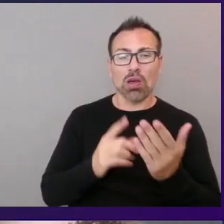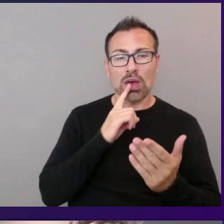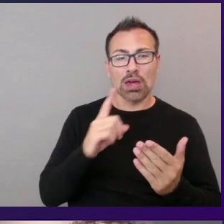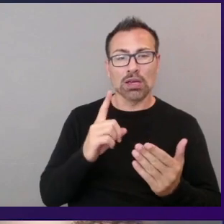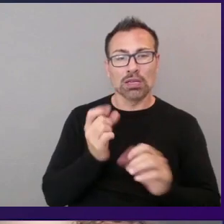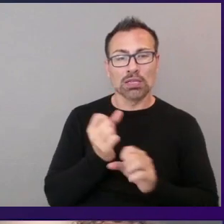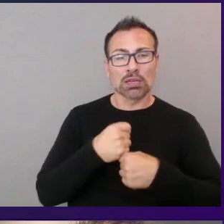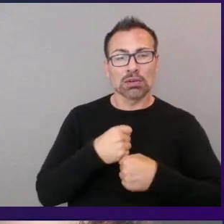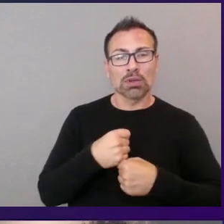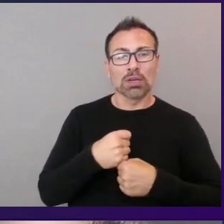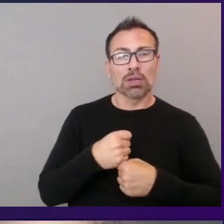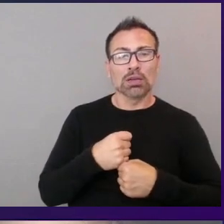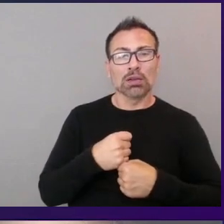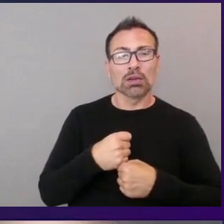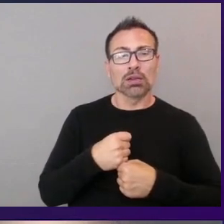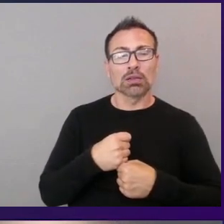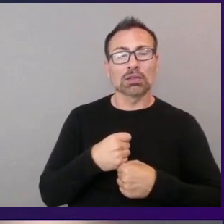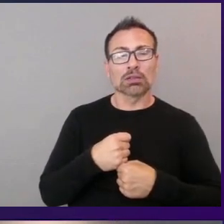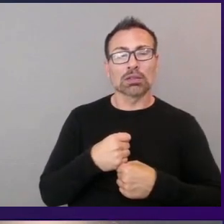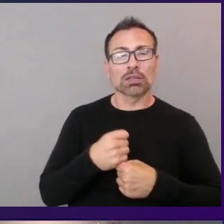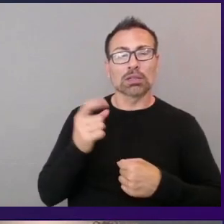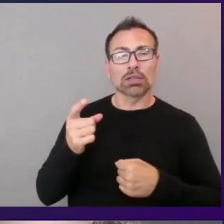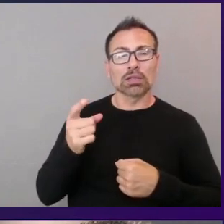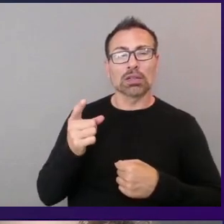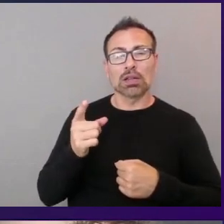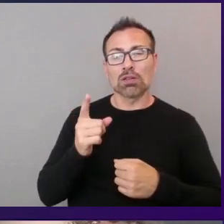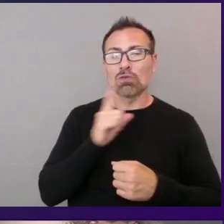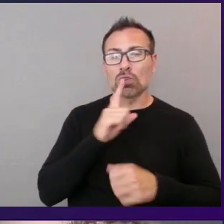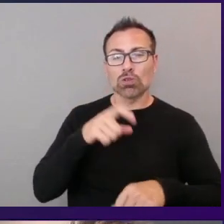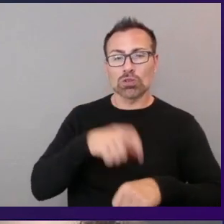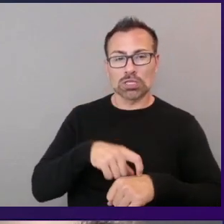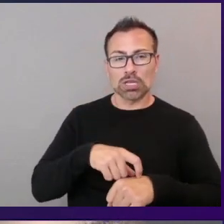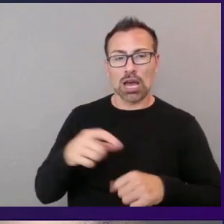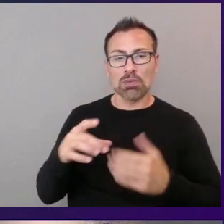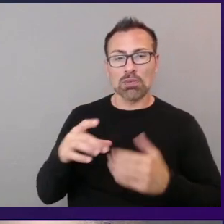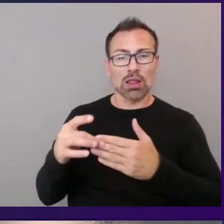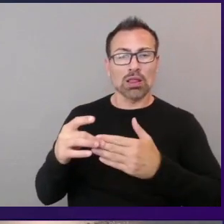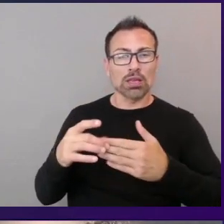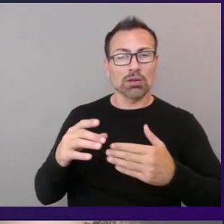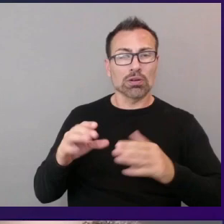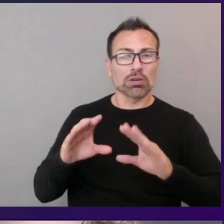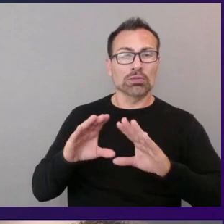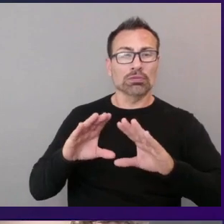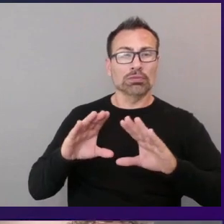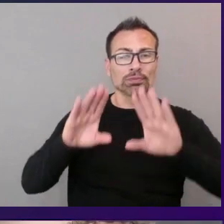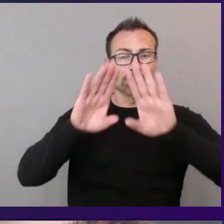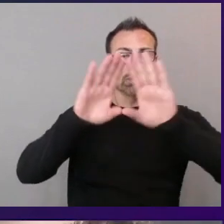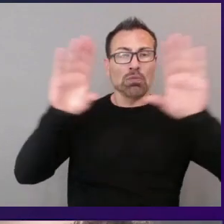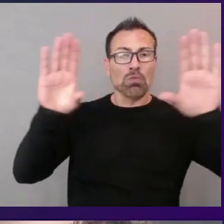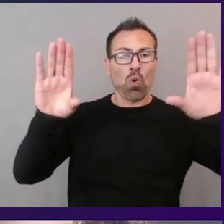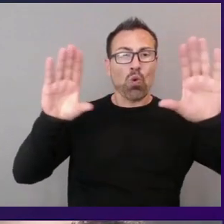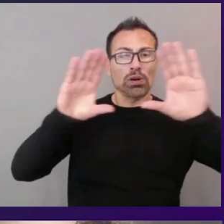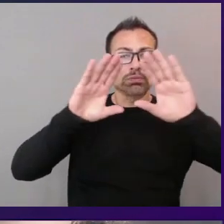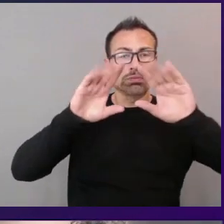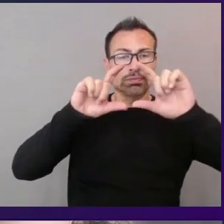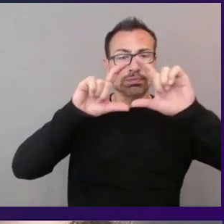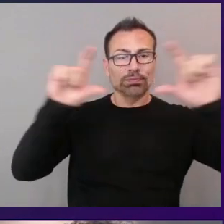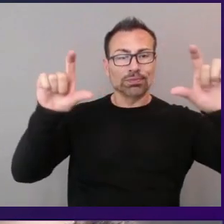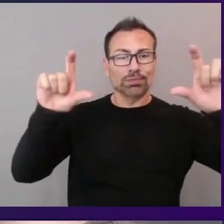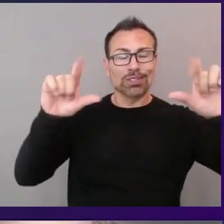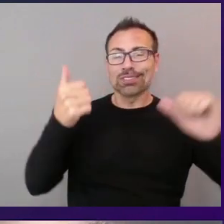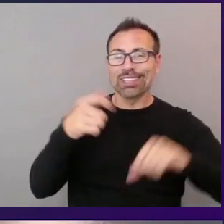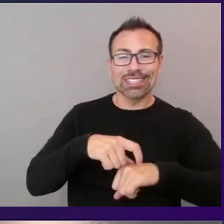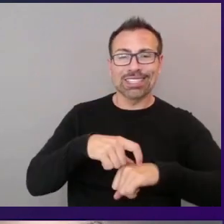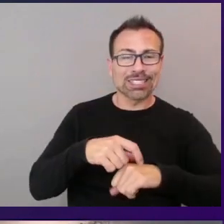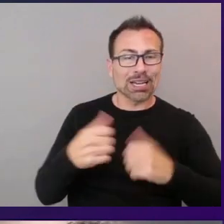time is updated. So you can create a real-time leaderboard that updates anytime a game is completed